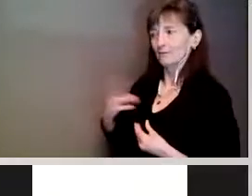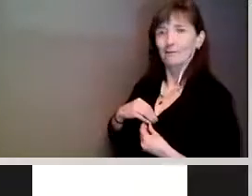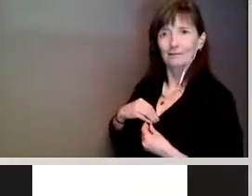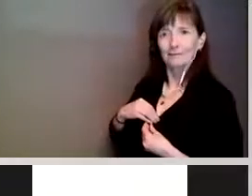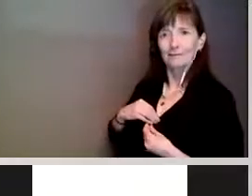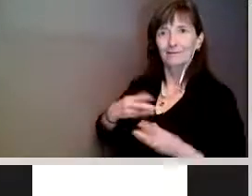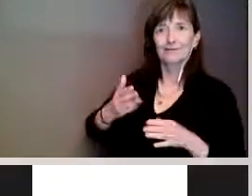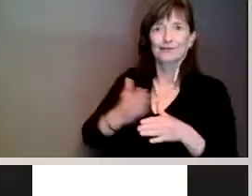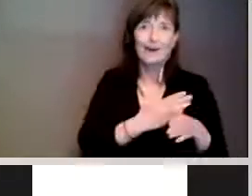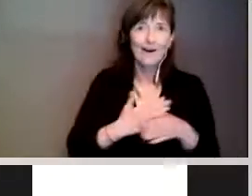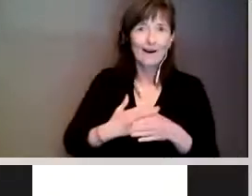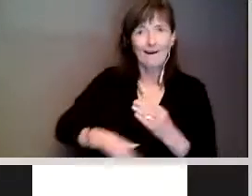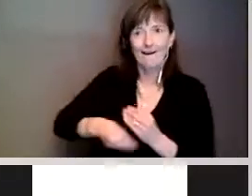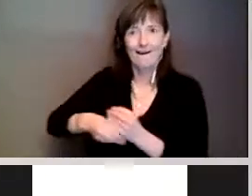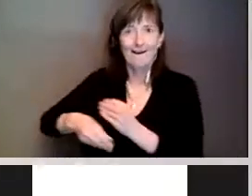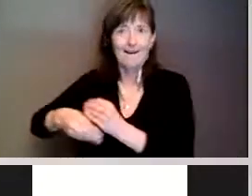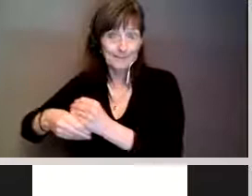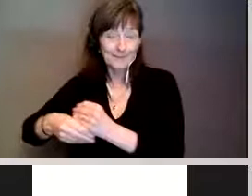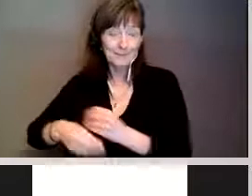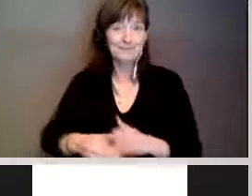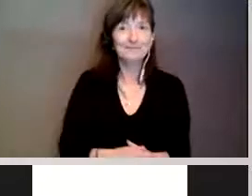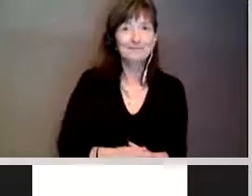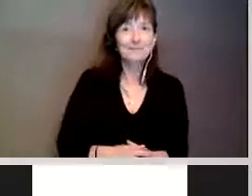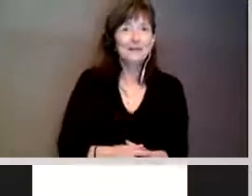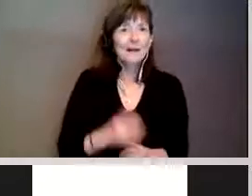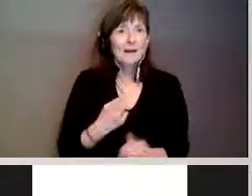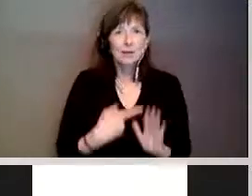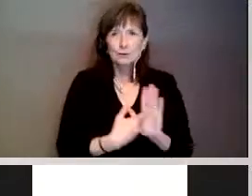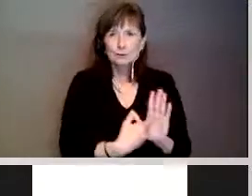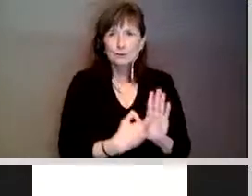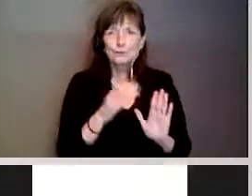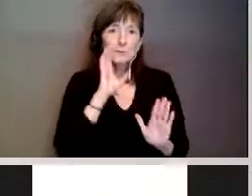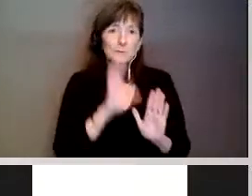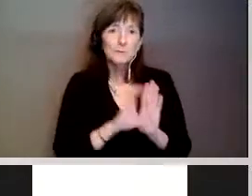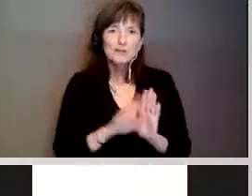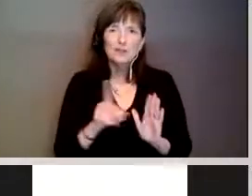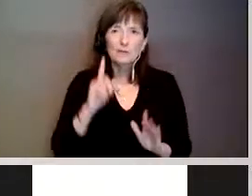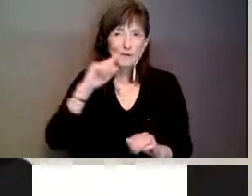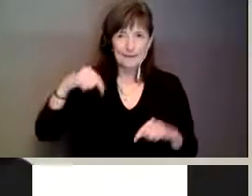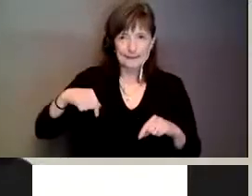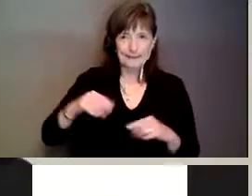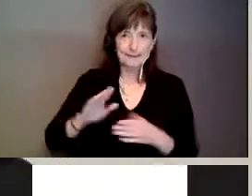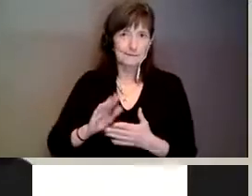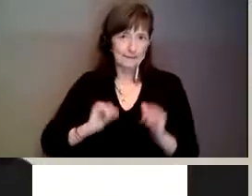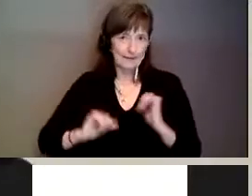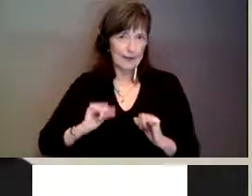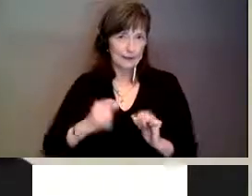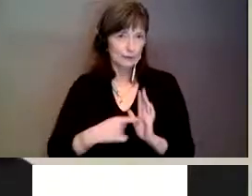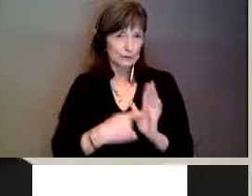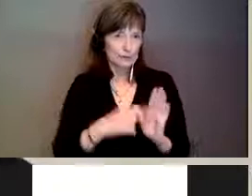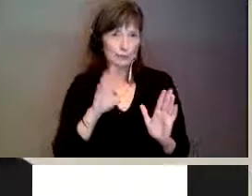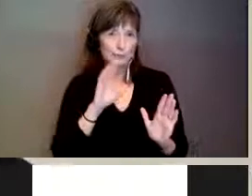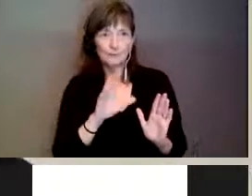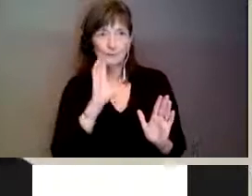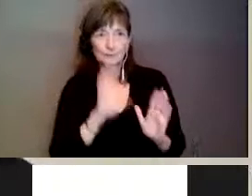show you an image that was created when we were working on Granny. Can we go to the next slide, please?